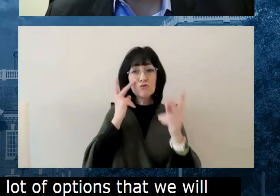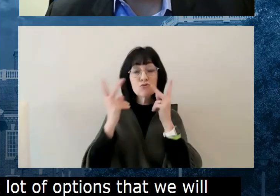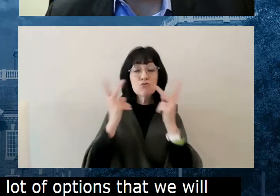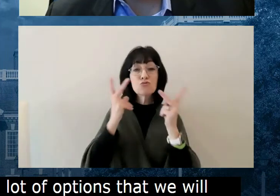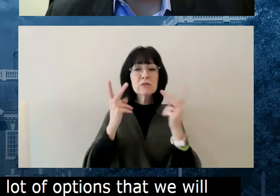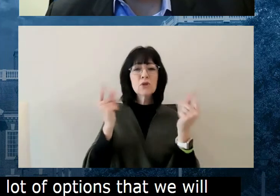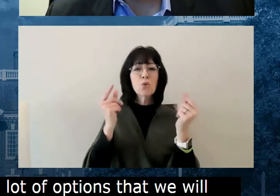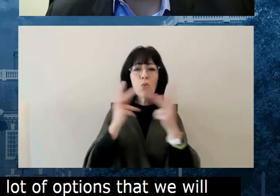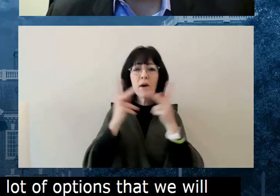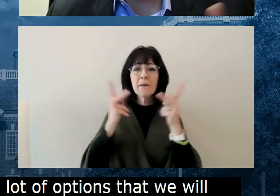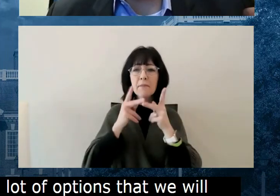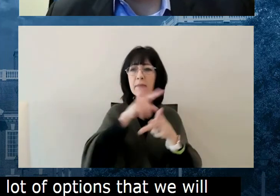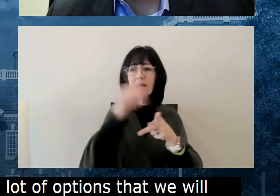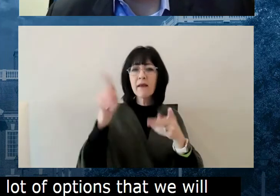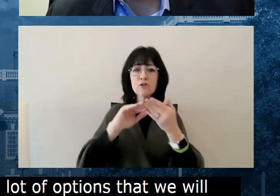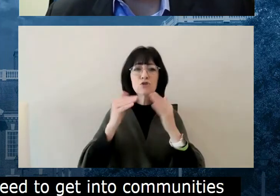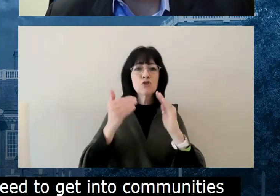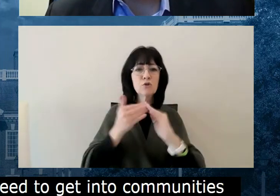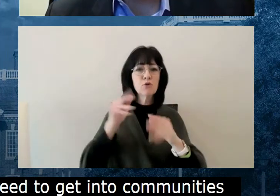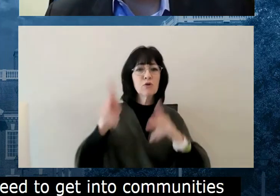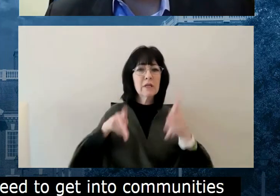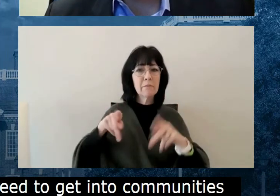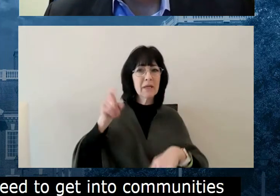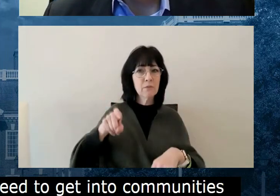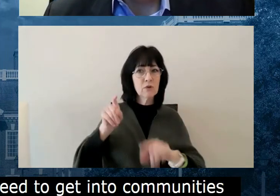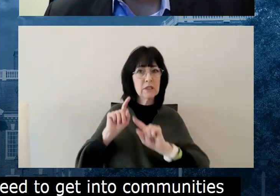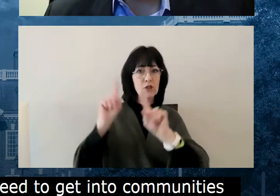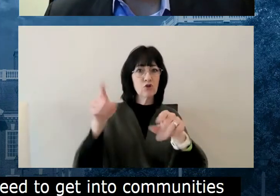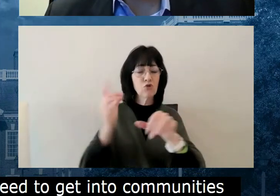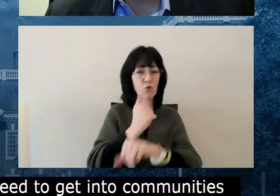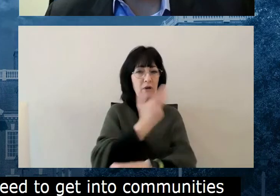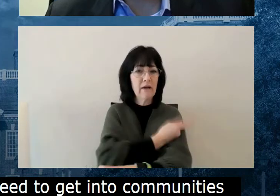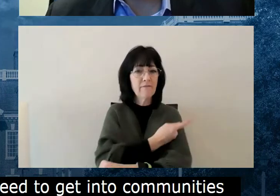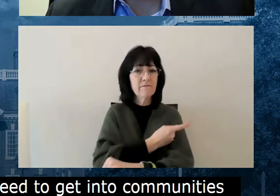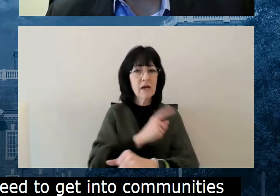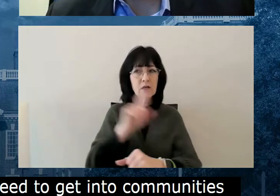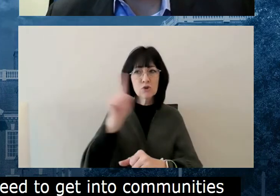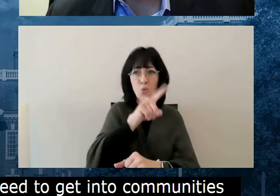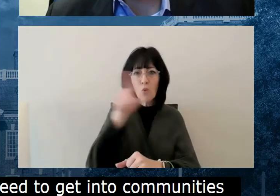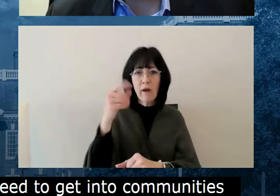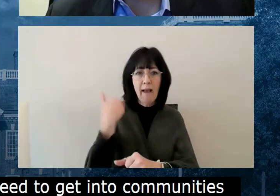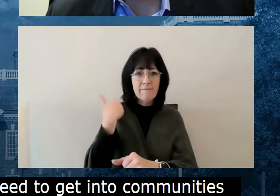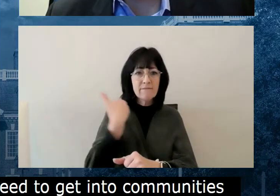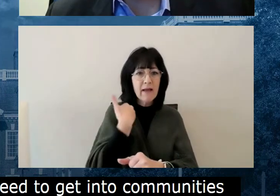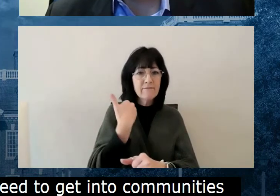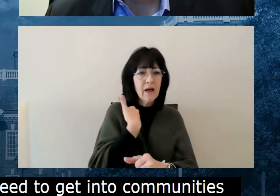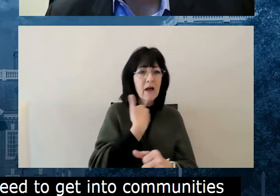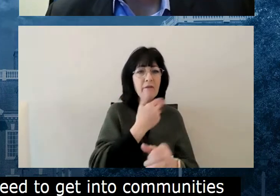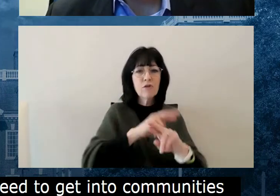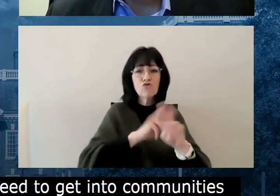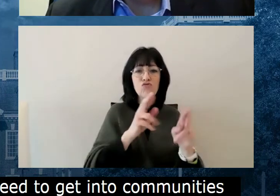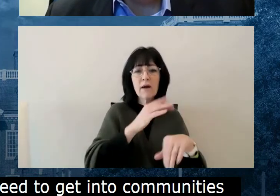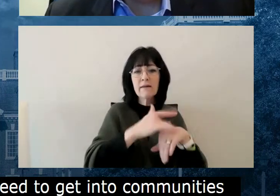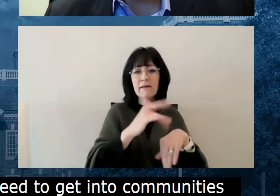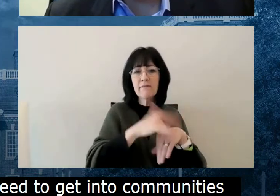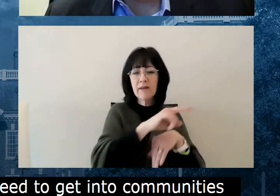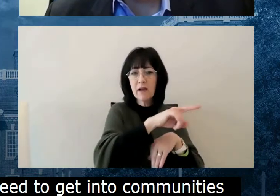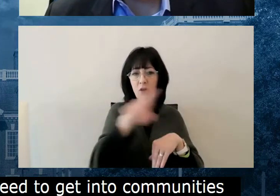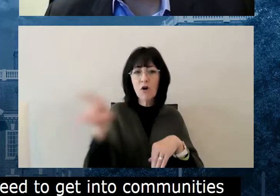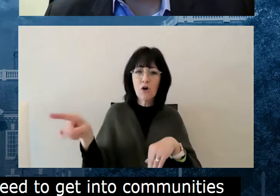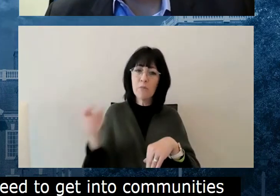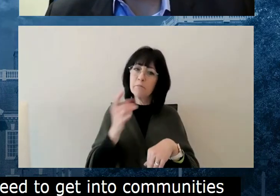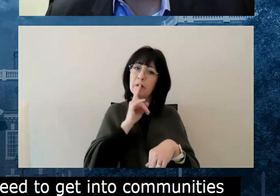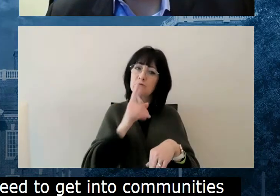reach those that are hard to hit. We've worked with 3 paramedic services across the state to help get to some individuals that